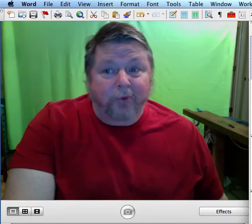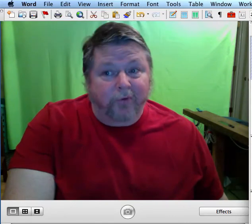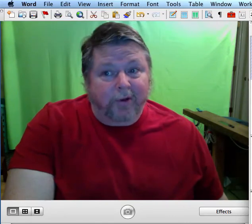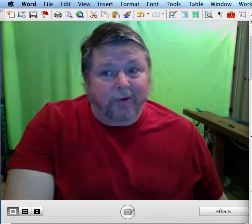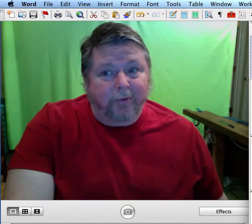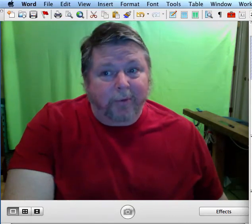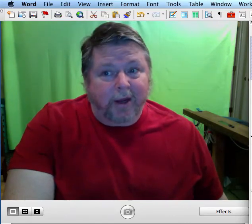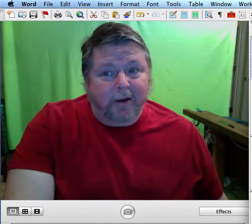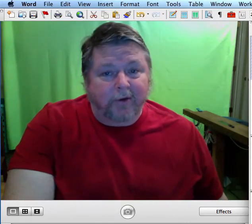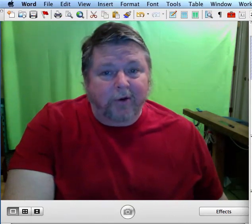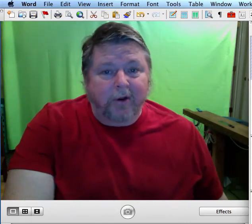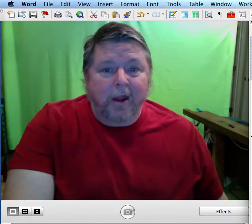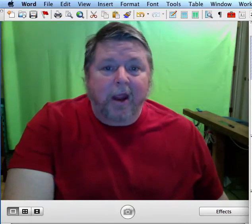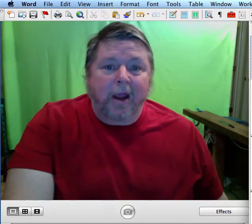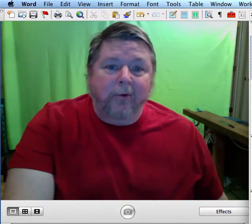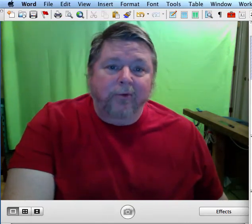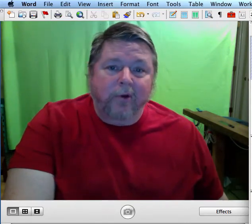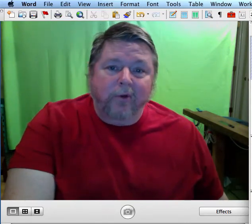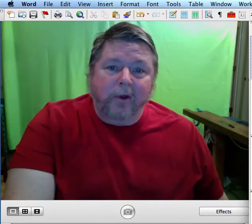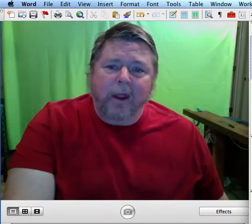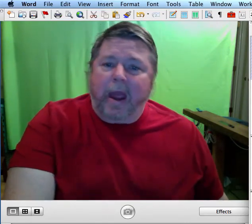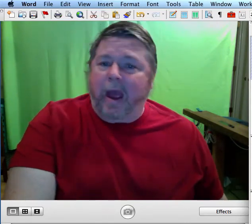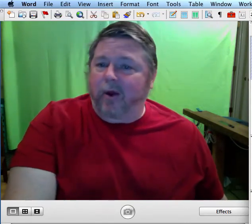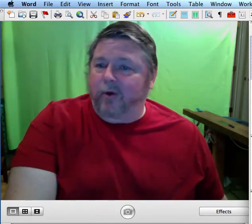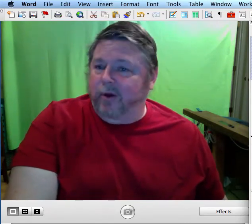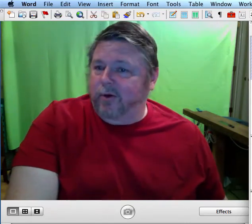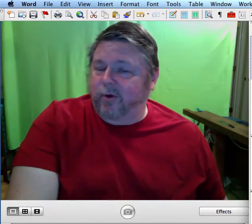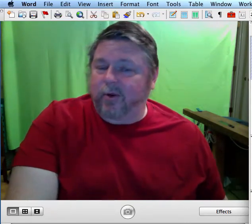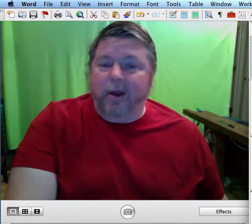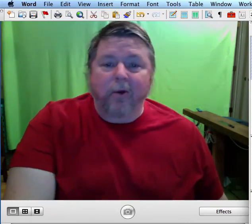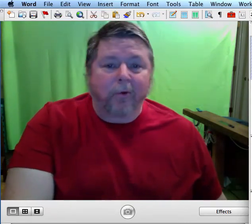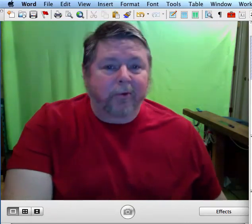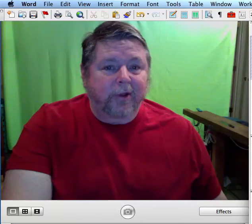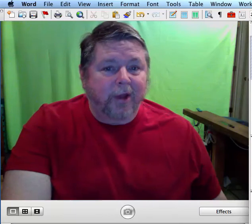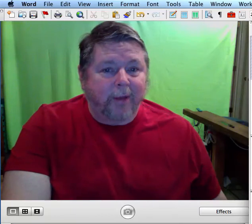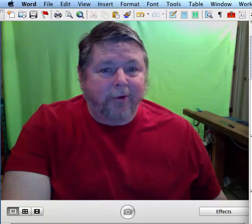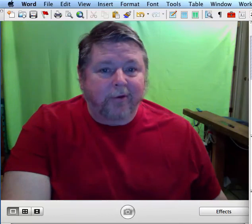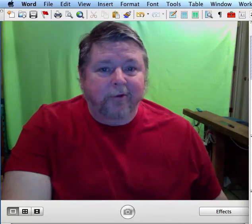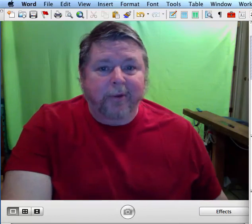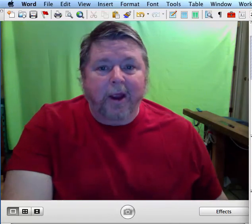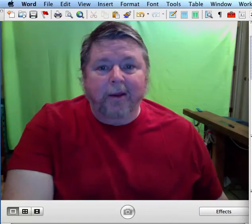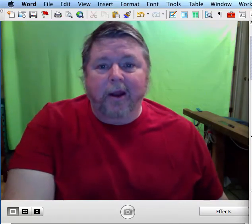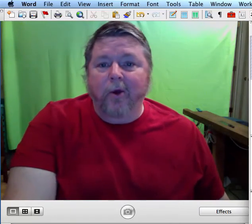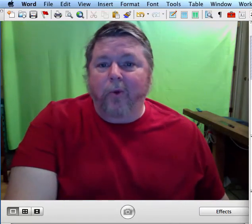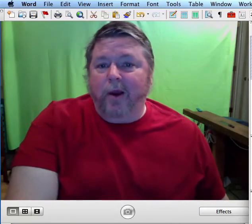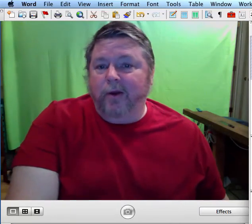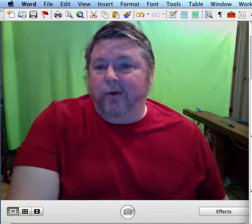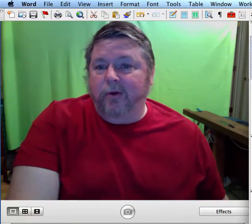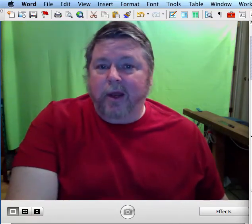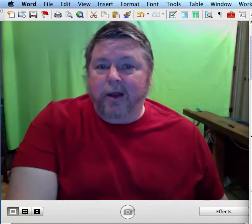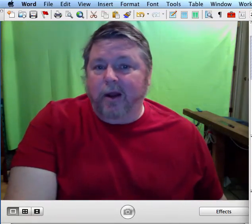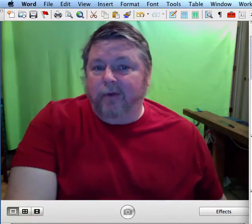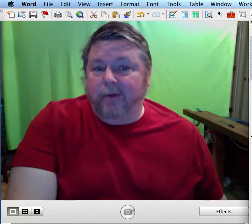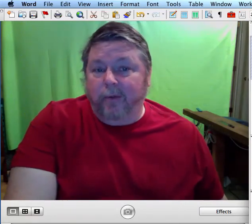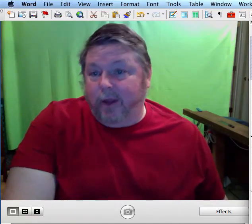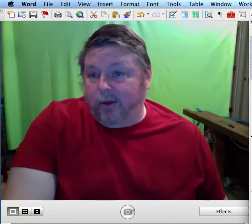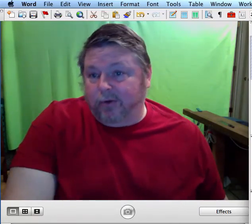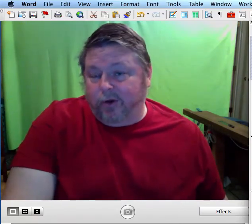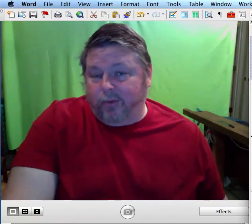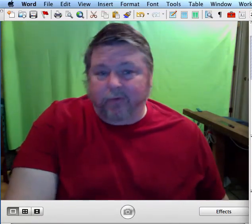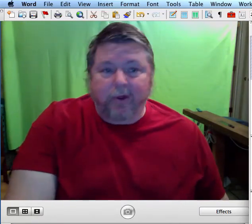proving that you were paying attention. And I was wondering, how did you do that? What was the thought process behind that? Why did you do that and not